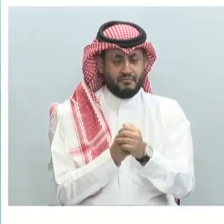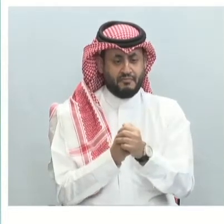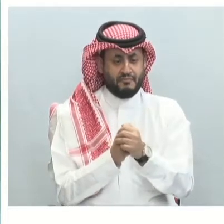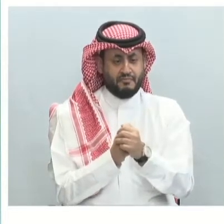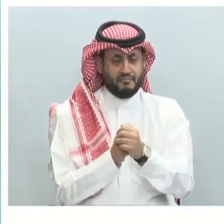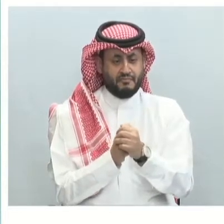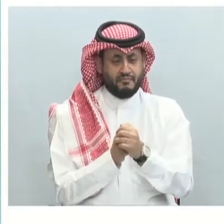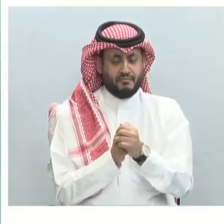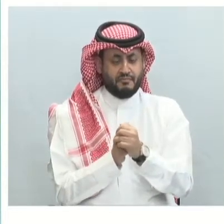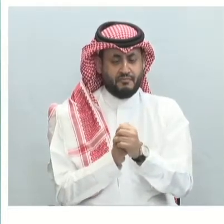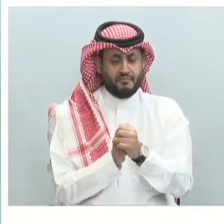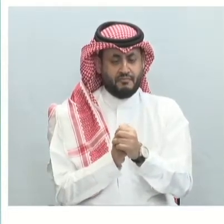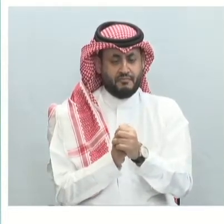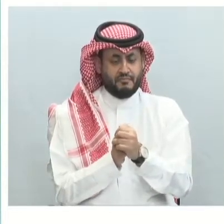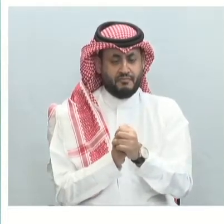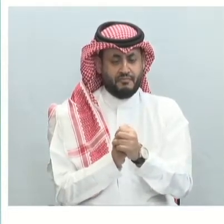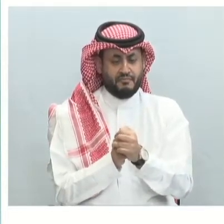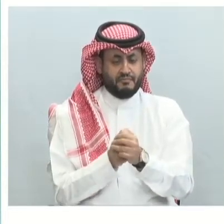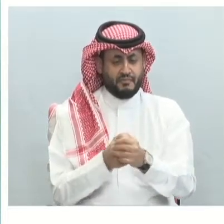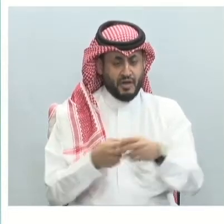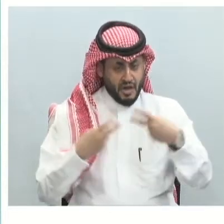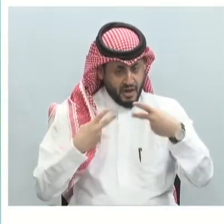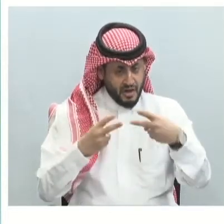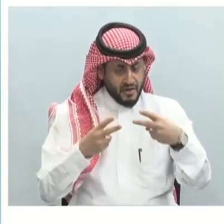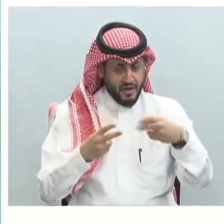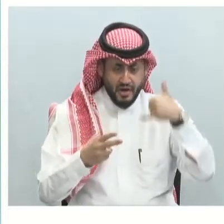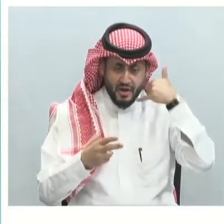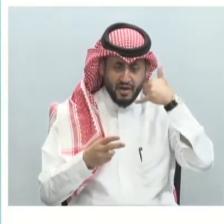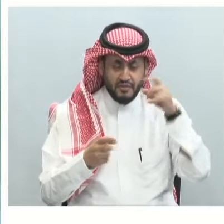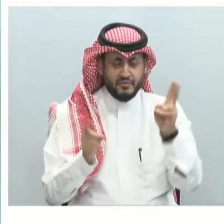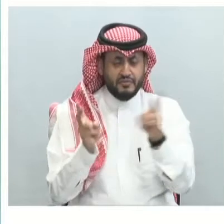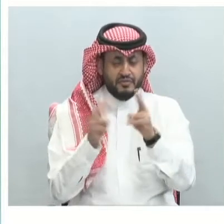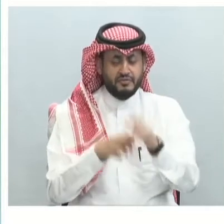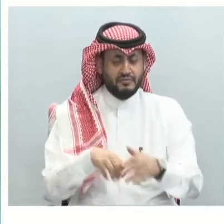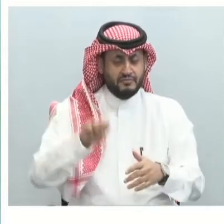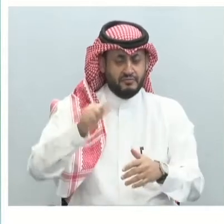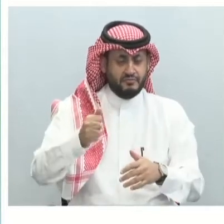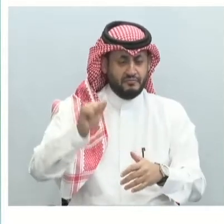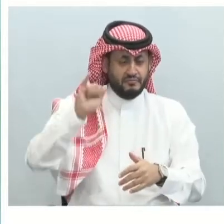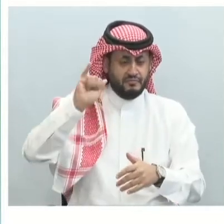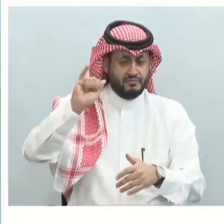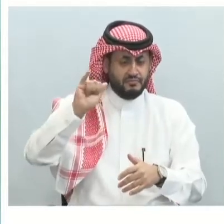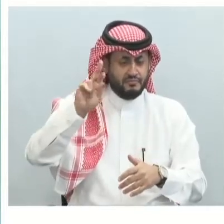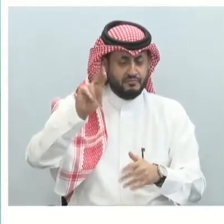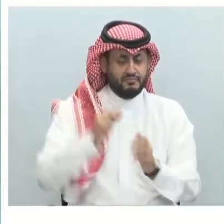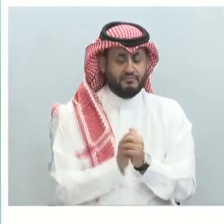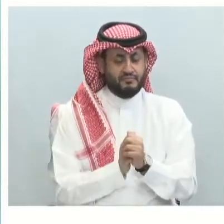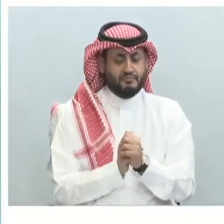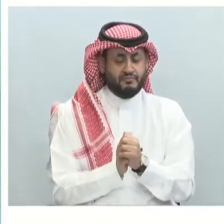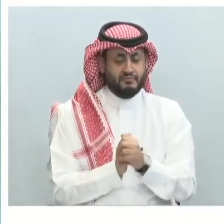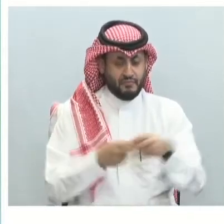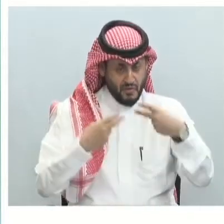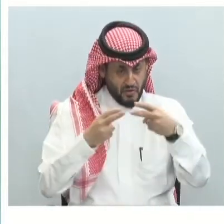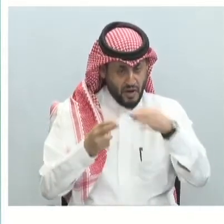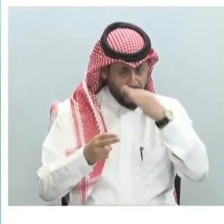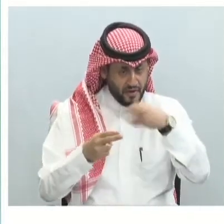Samir? Yes, again. Hello, can I speak to Samir? So, hello, can I speak